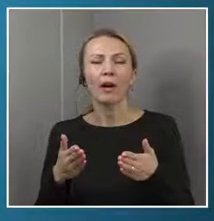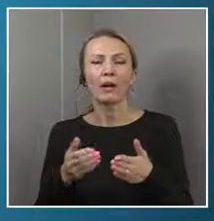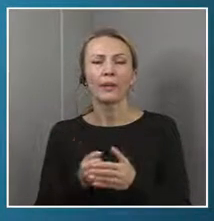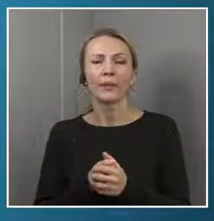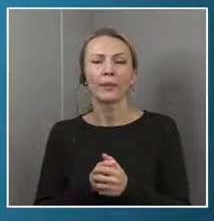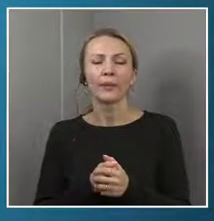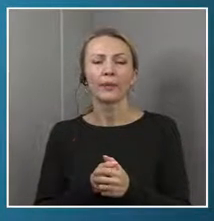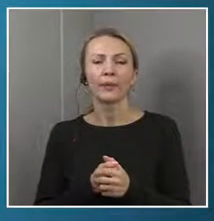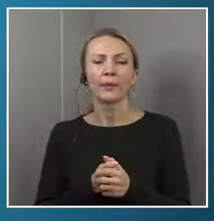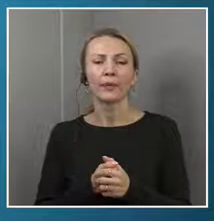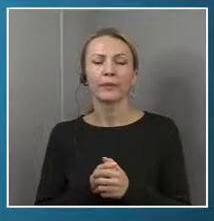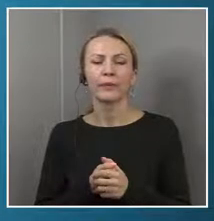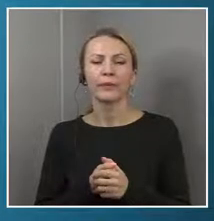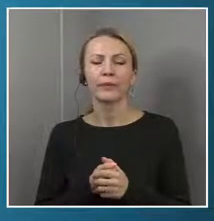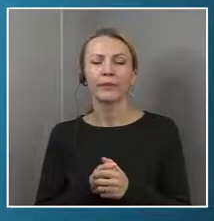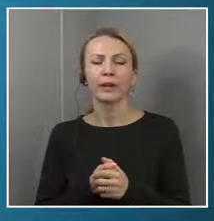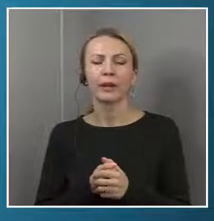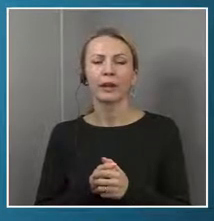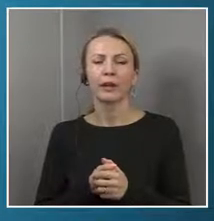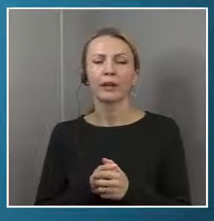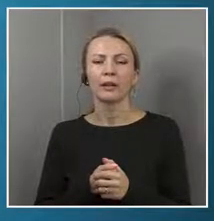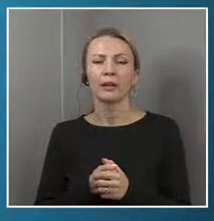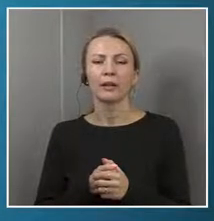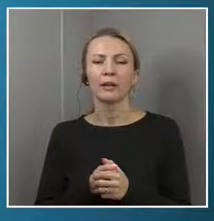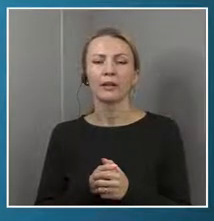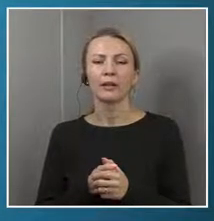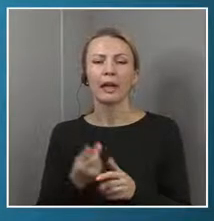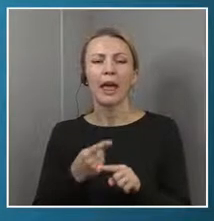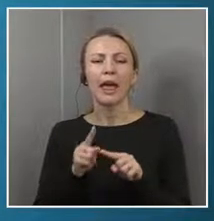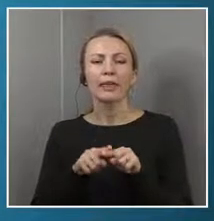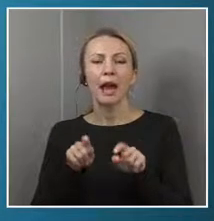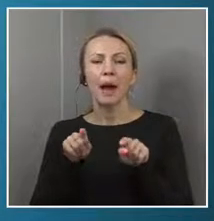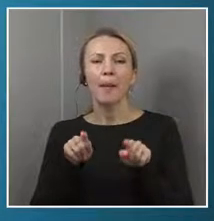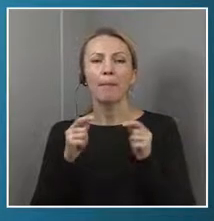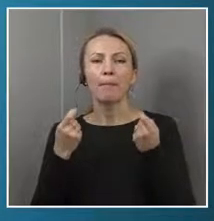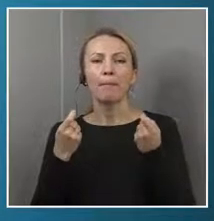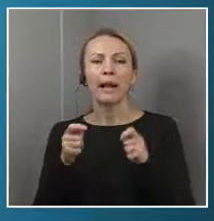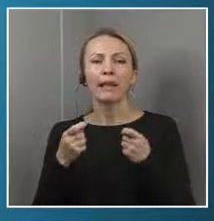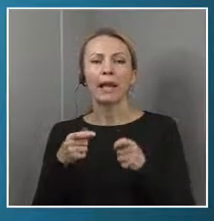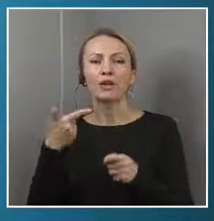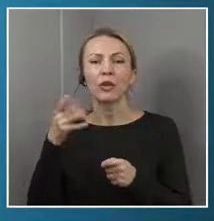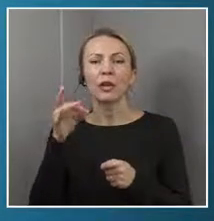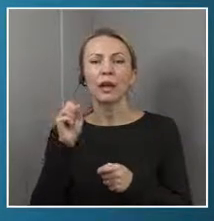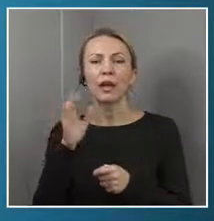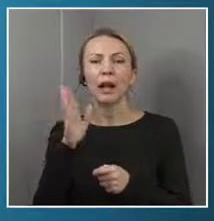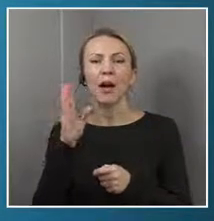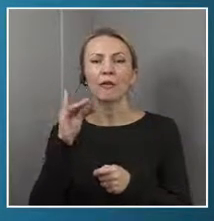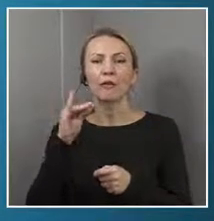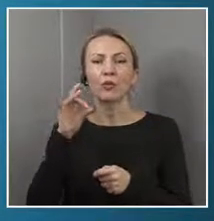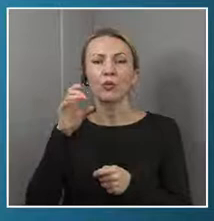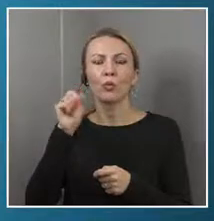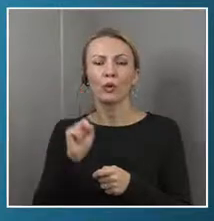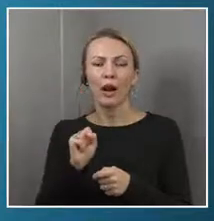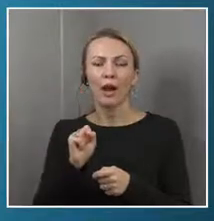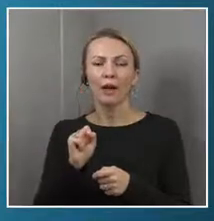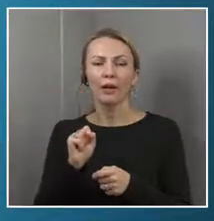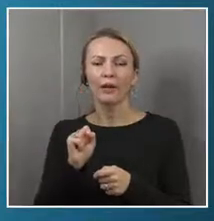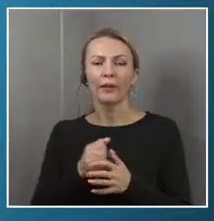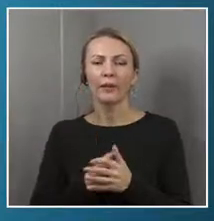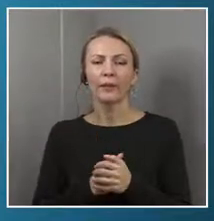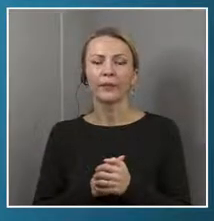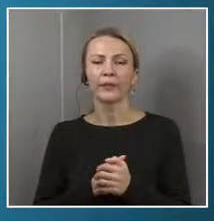of the Italian, French, and Spanish pictures from the famous Palais Royal collection of the Duc d'Orléans.